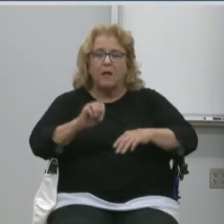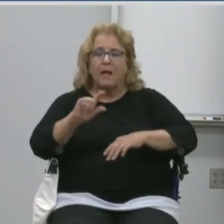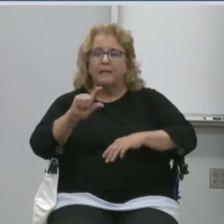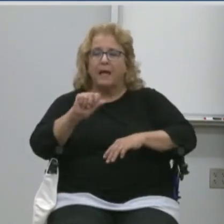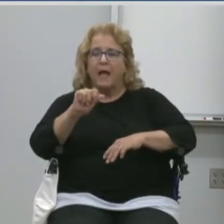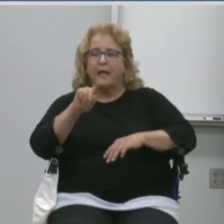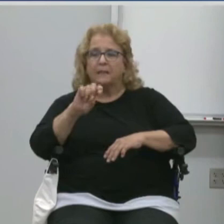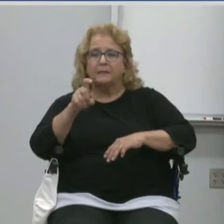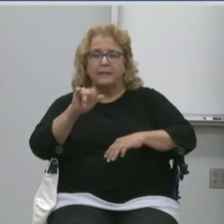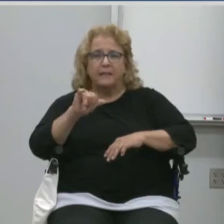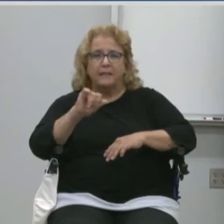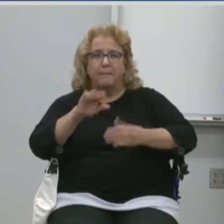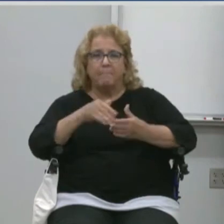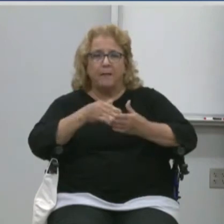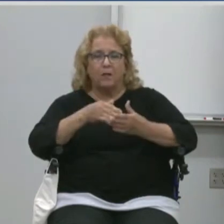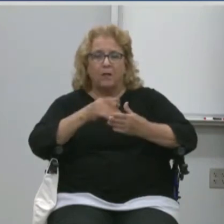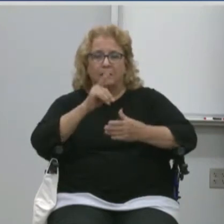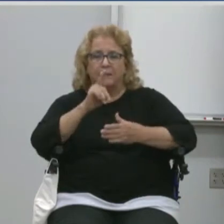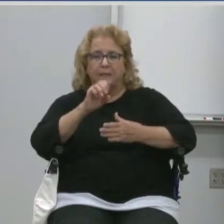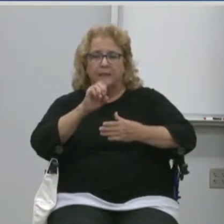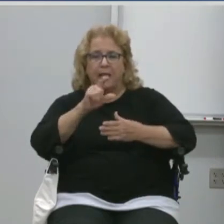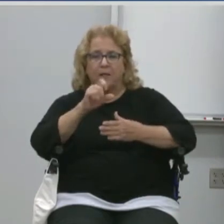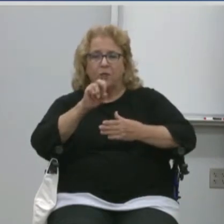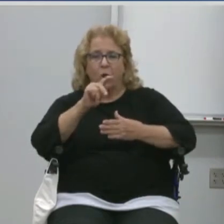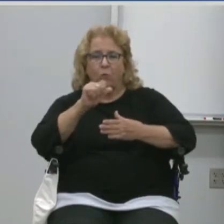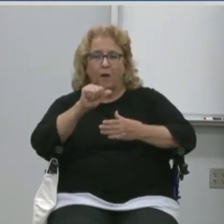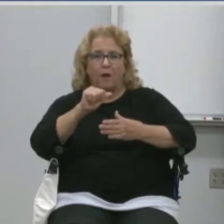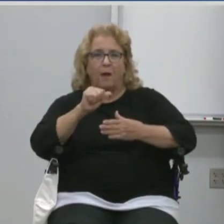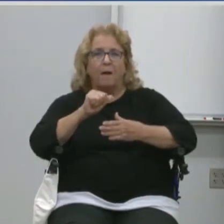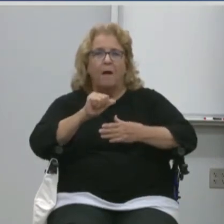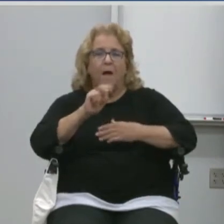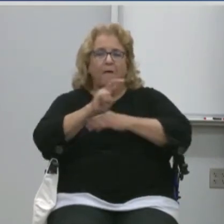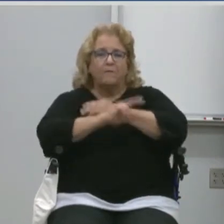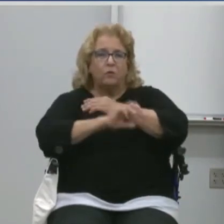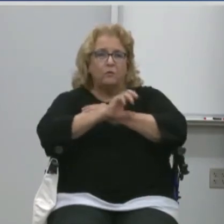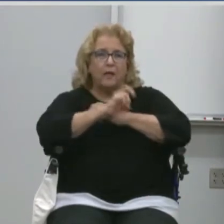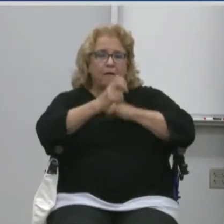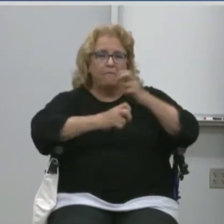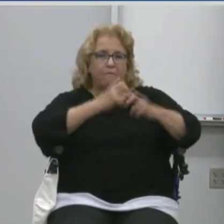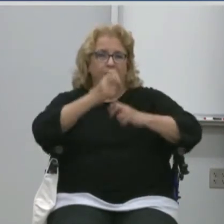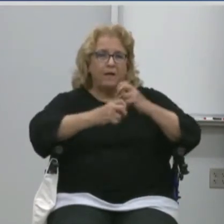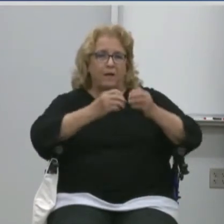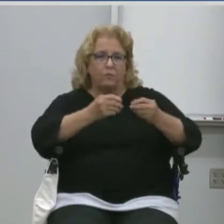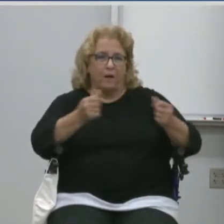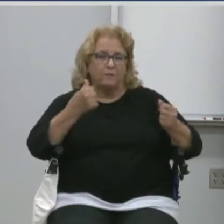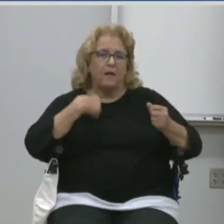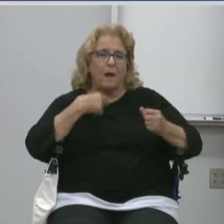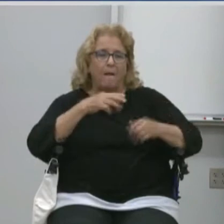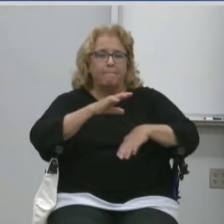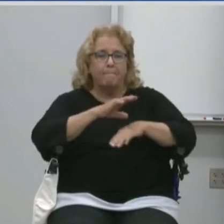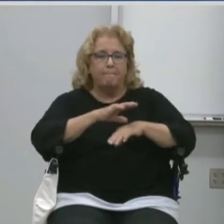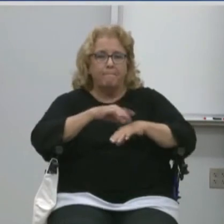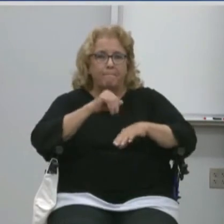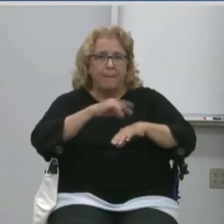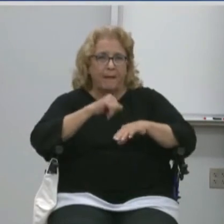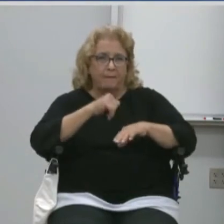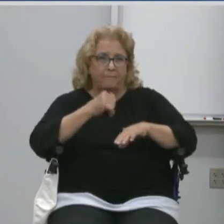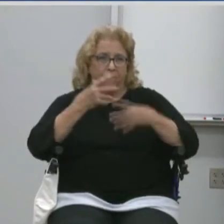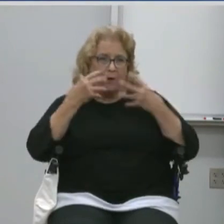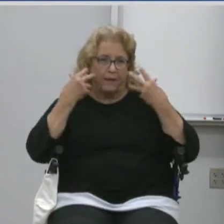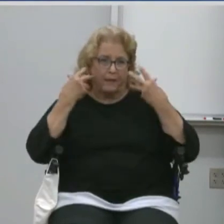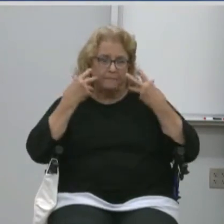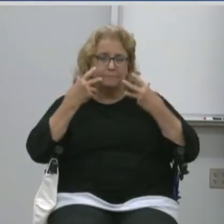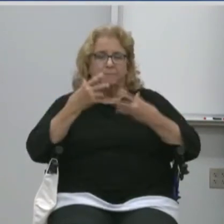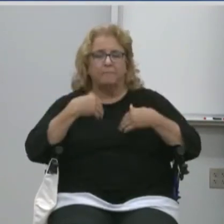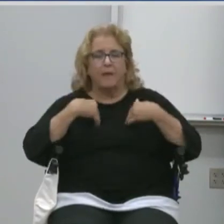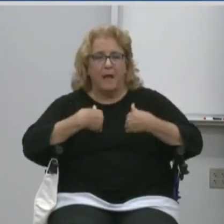and DAYTONA, but also the Volusia County Fairgrounds is our pet-friendly shelter. So that's primarily pet-friendly, and also for individuals